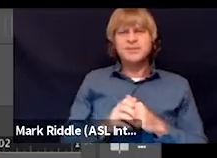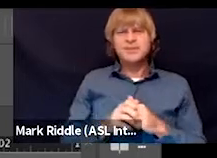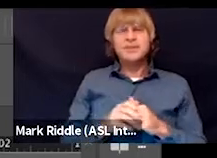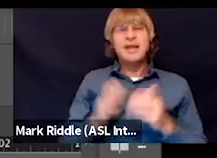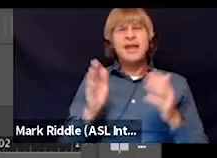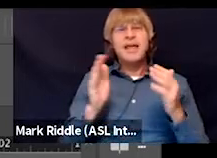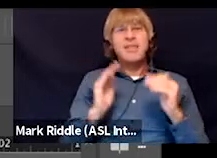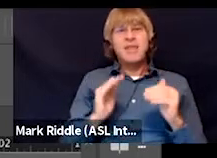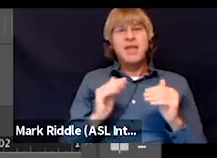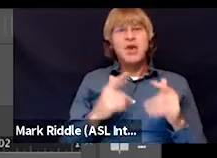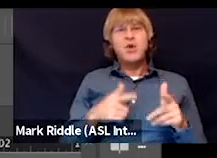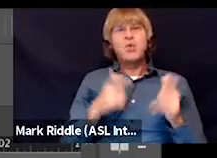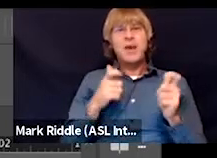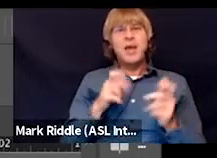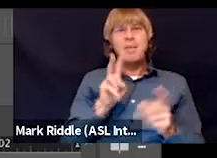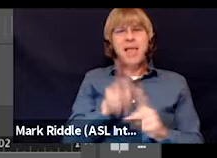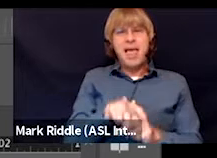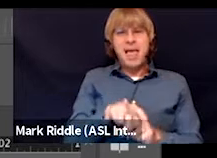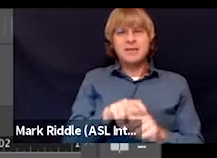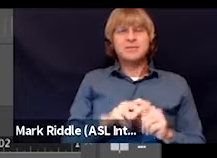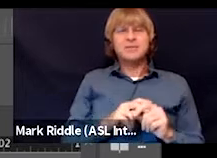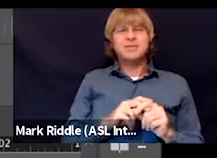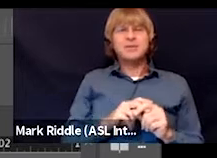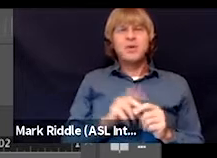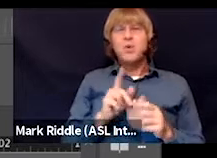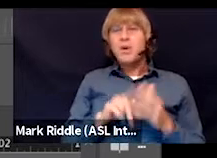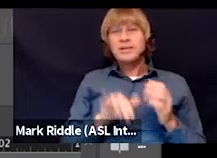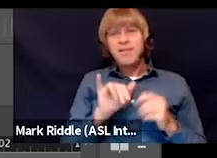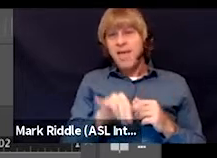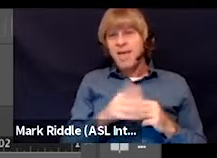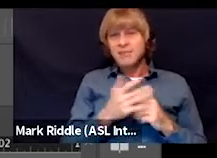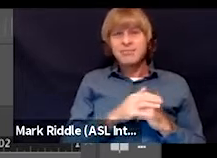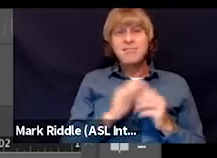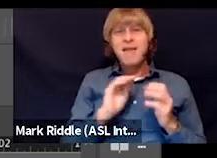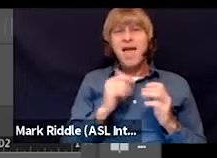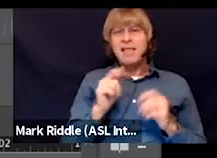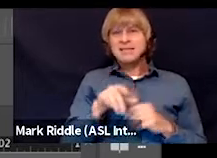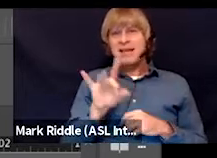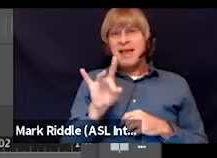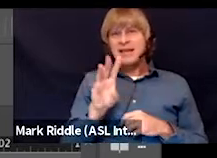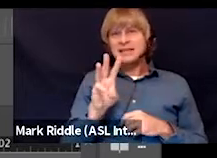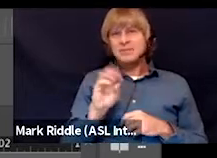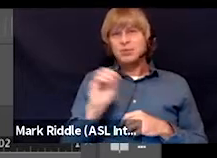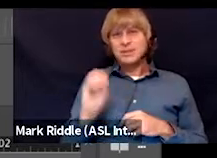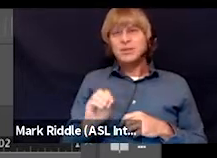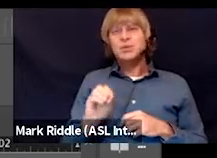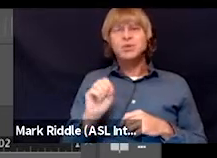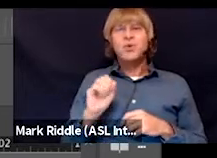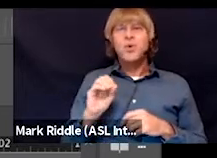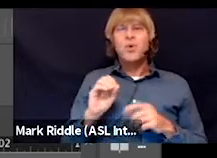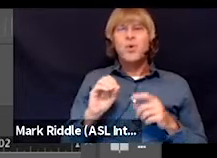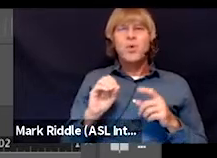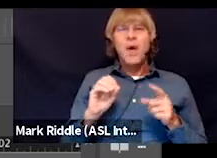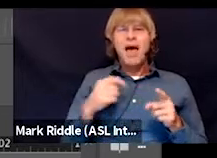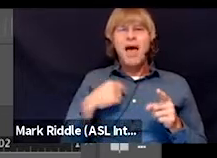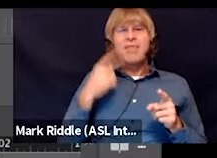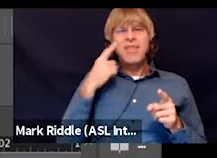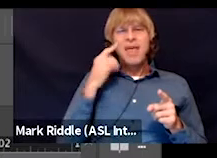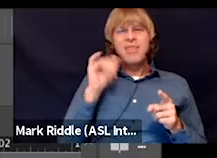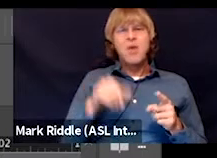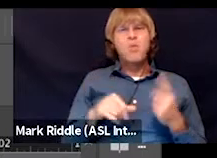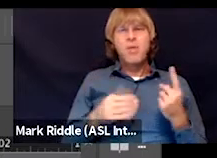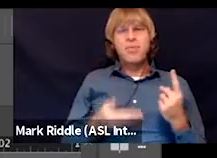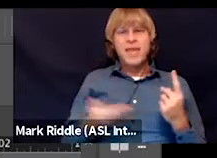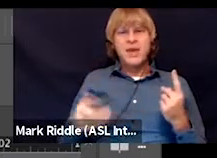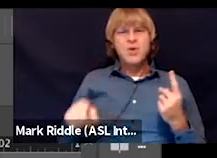then quick apply. What's that? That was like 86%. So I think the one thing